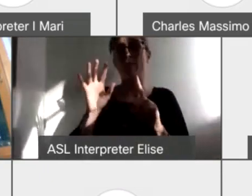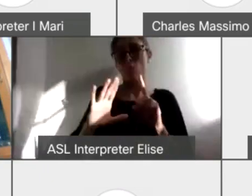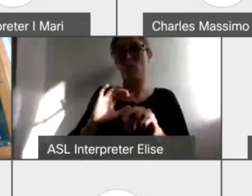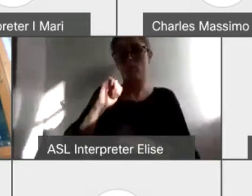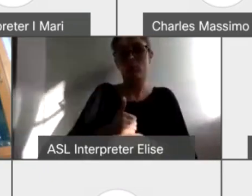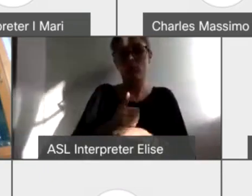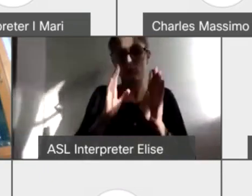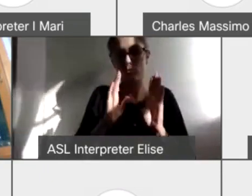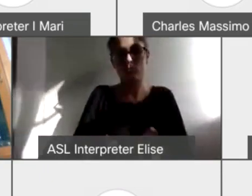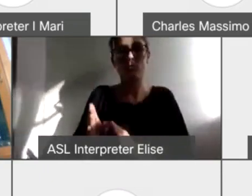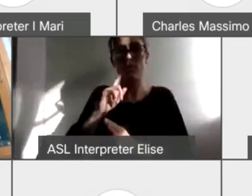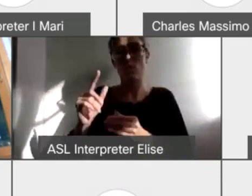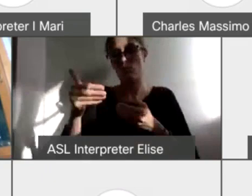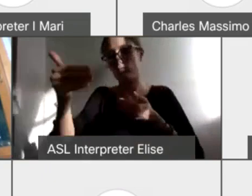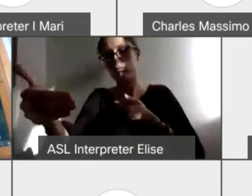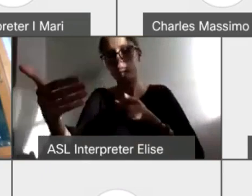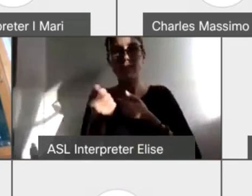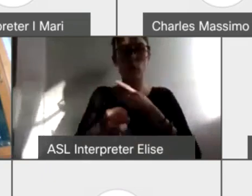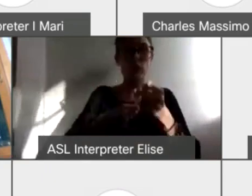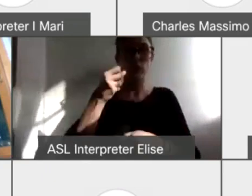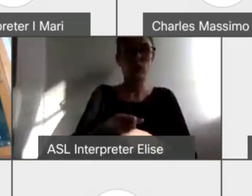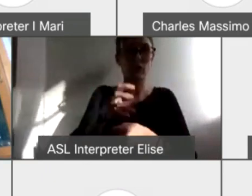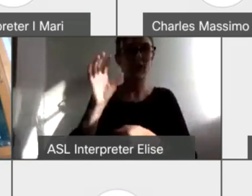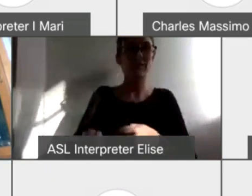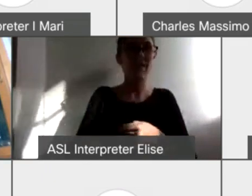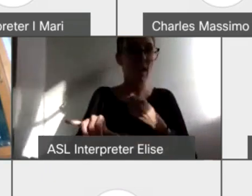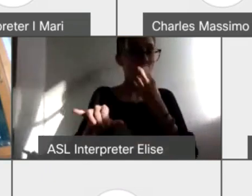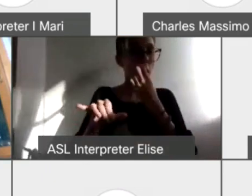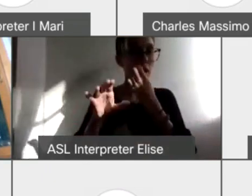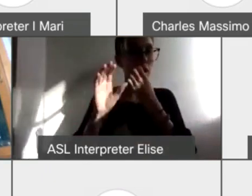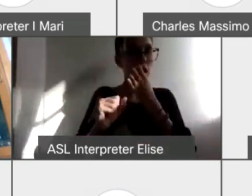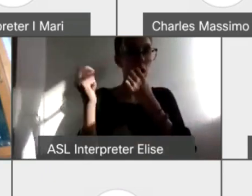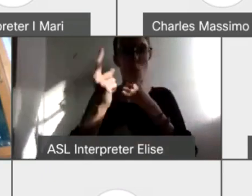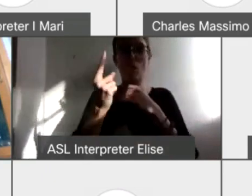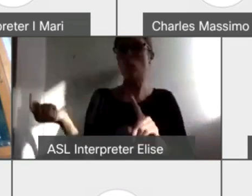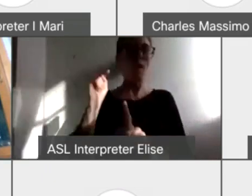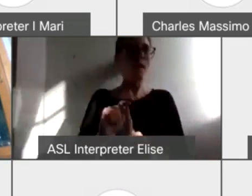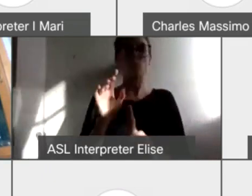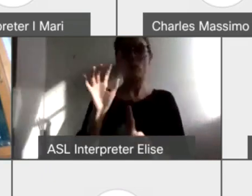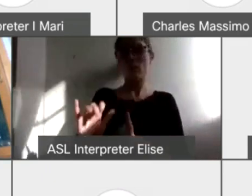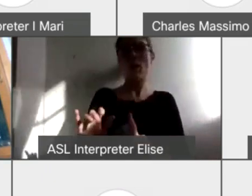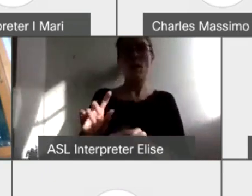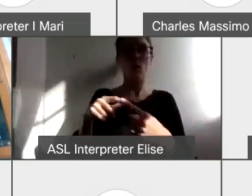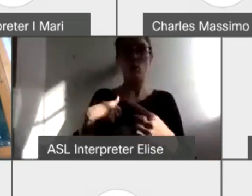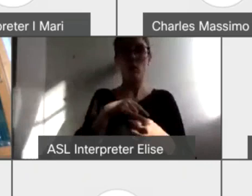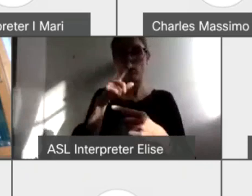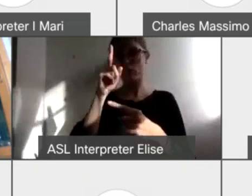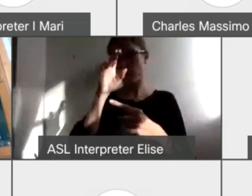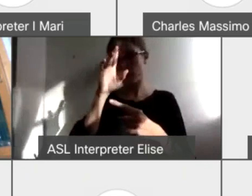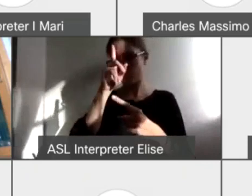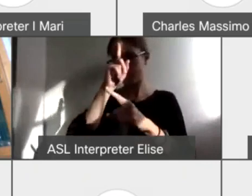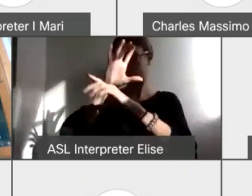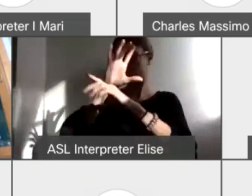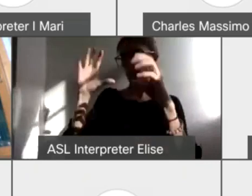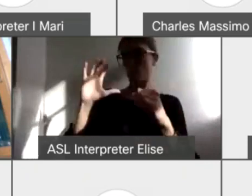of the next several years. And that's a roadmap that we can all then kind of go back to when we're looking at the direction that we're moving in. Is it in